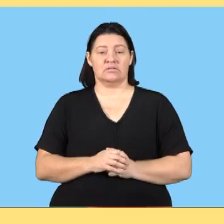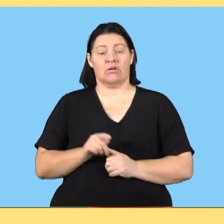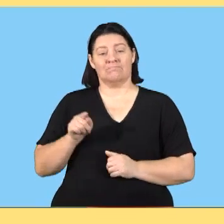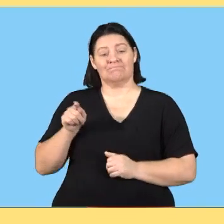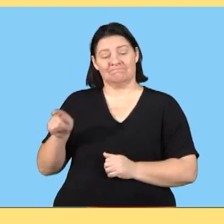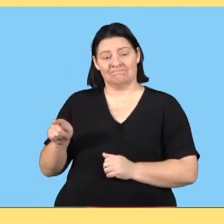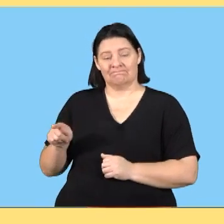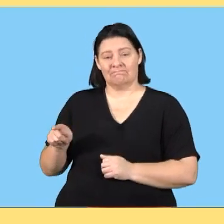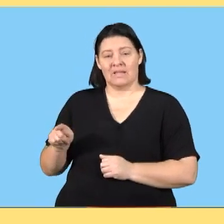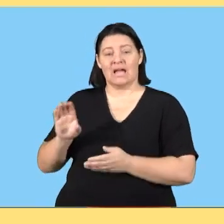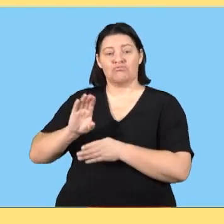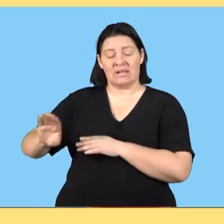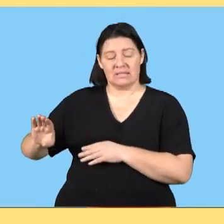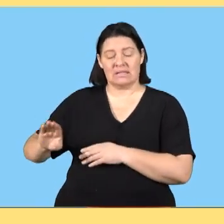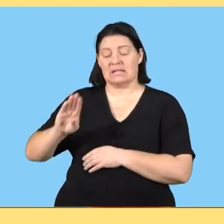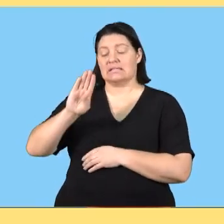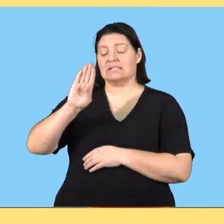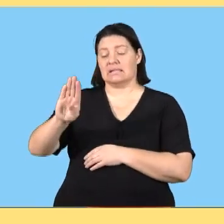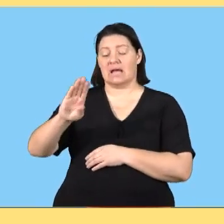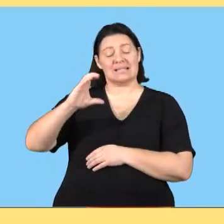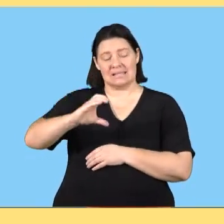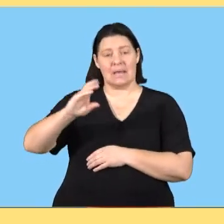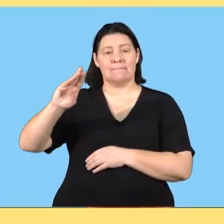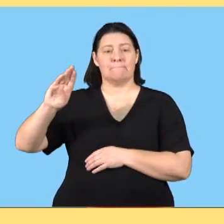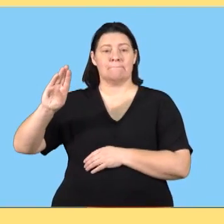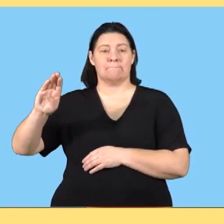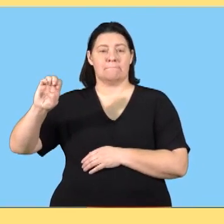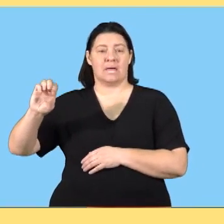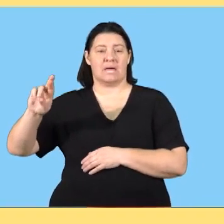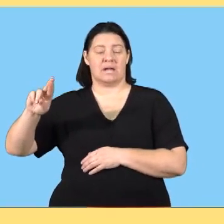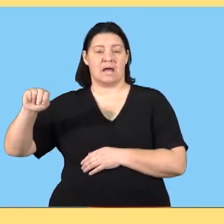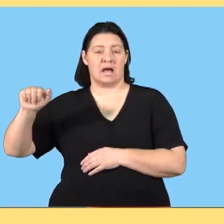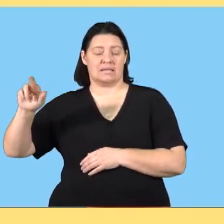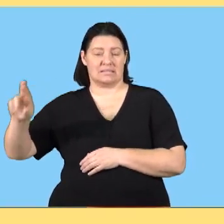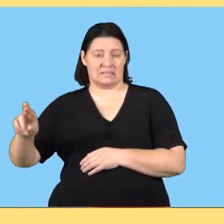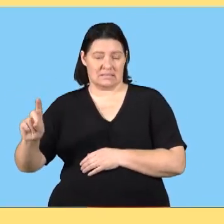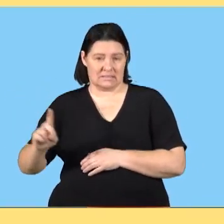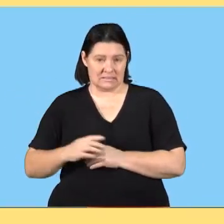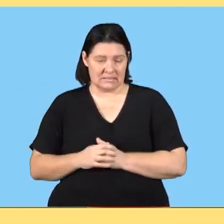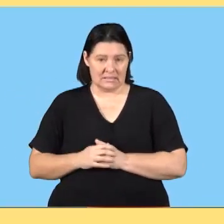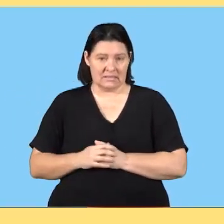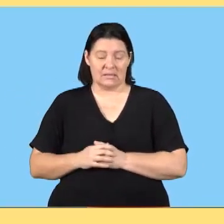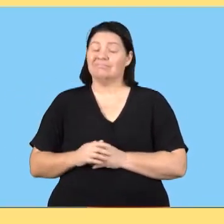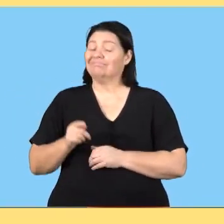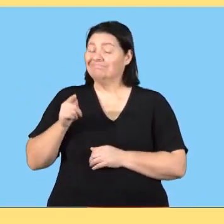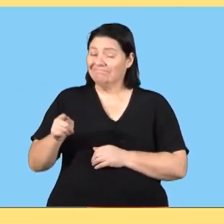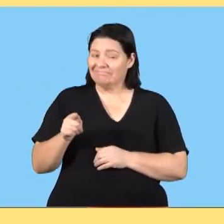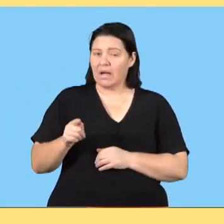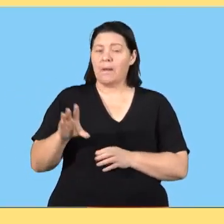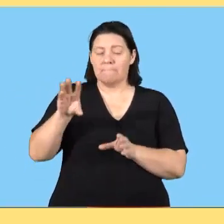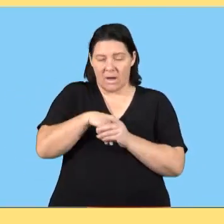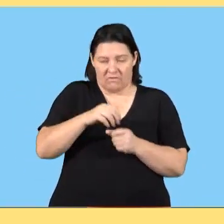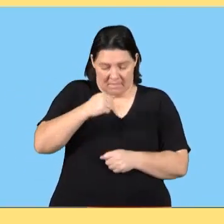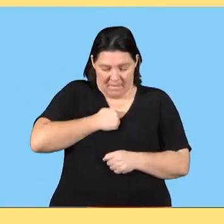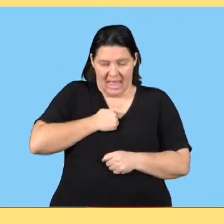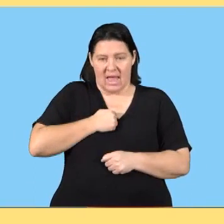me. So I will then credit C. Bernard, there it is, understanding that C. Bernard is